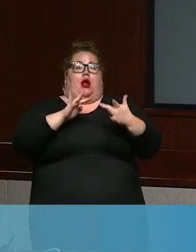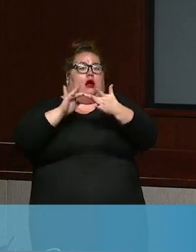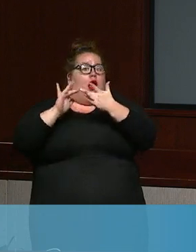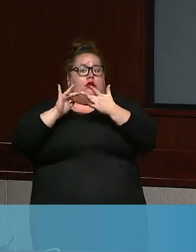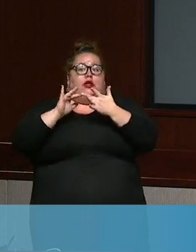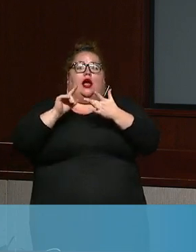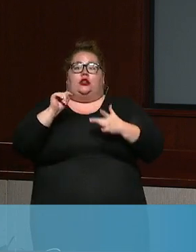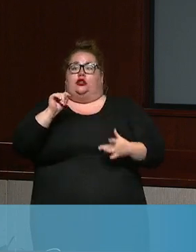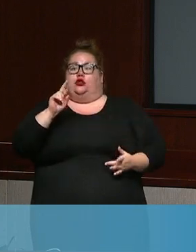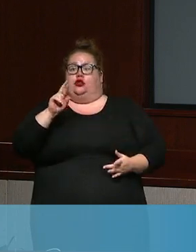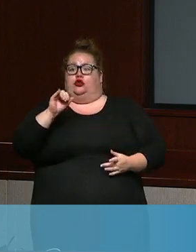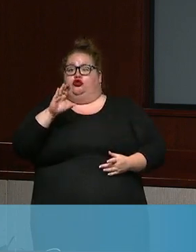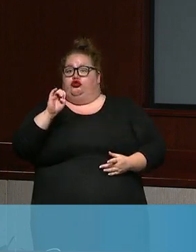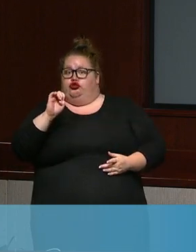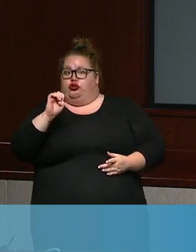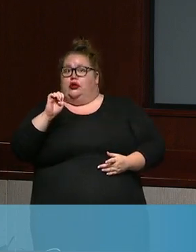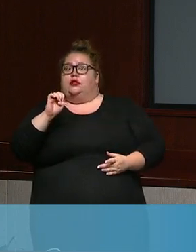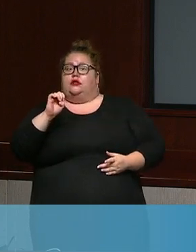tracing process, we have